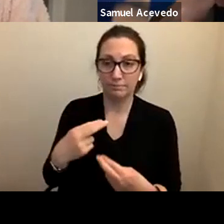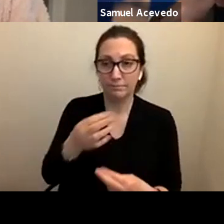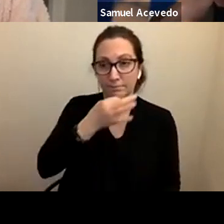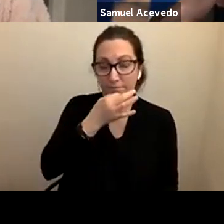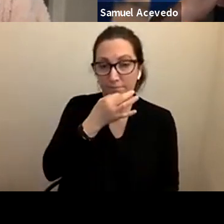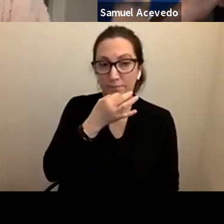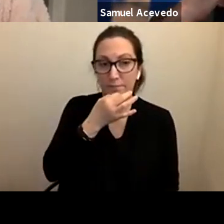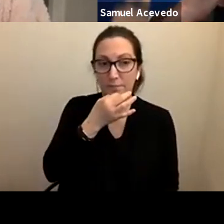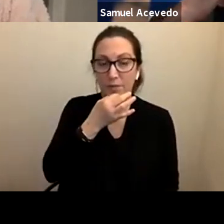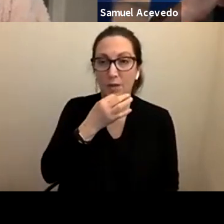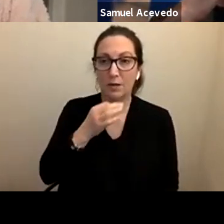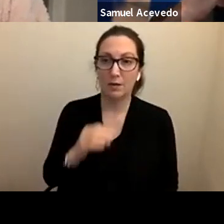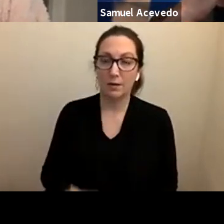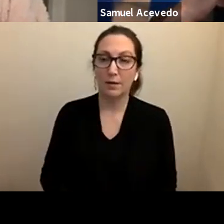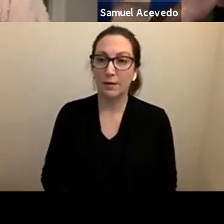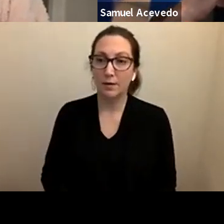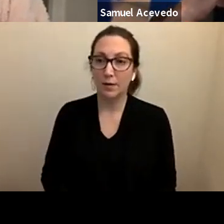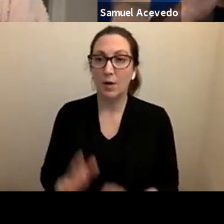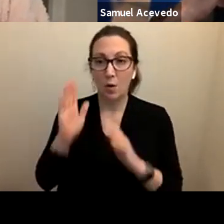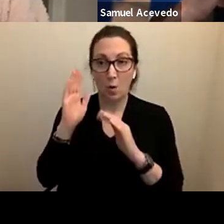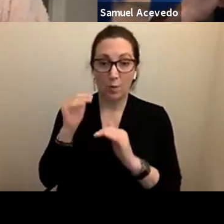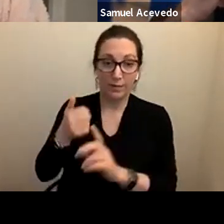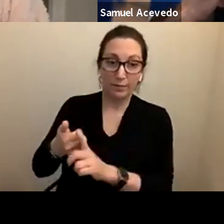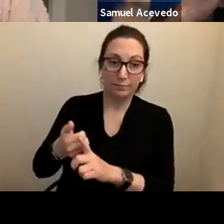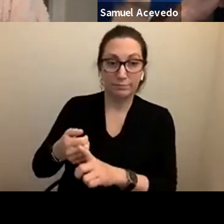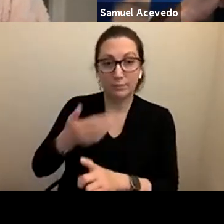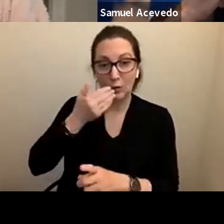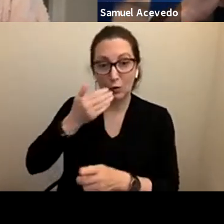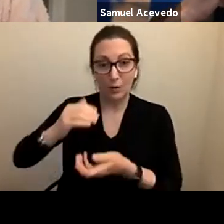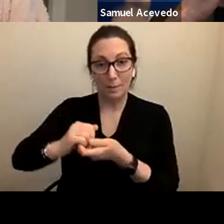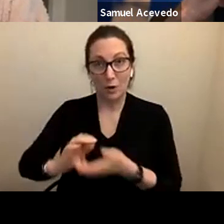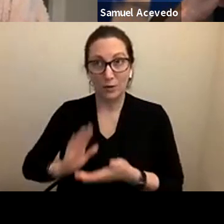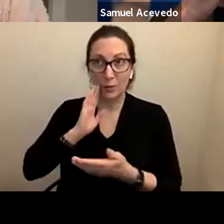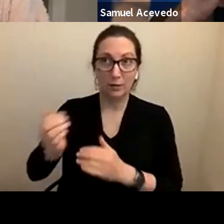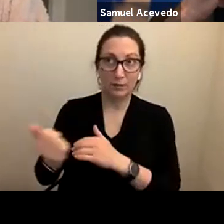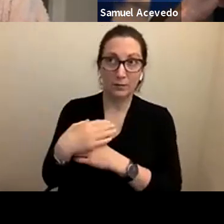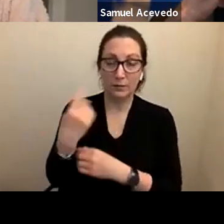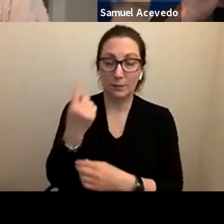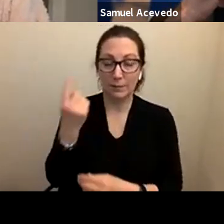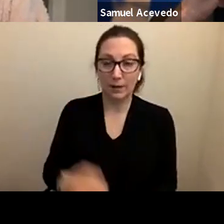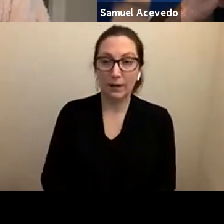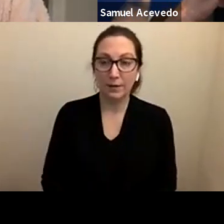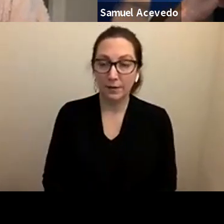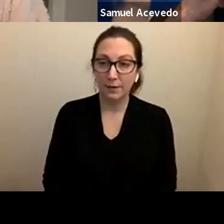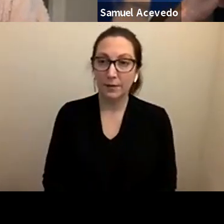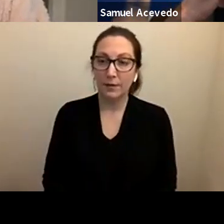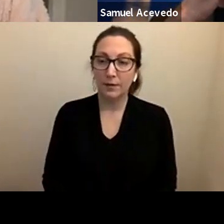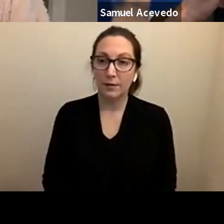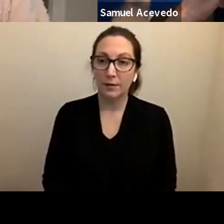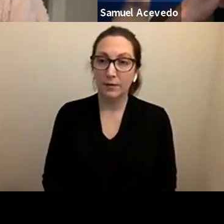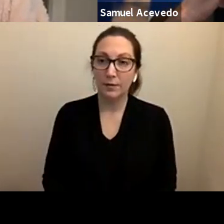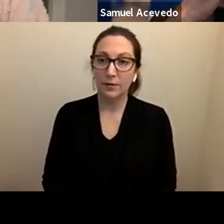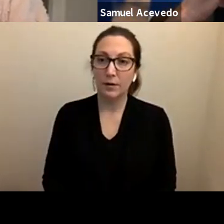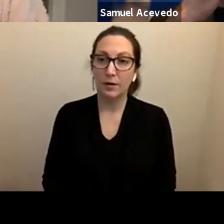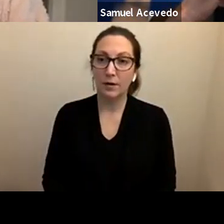good partner, they will send us something. And so, I mean, I think that perhaps we